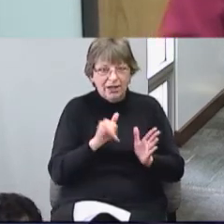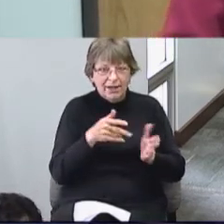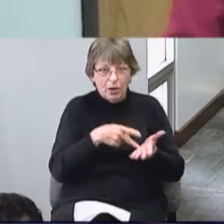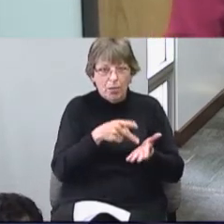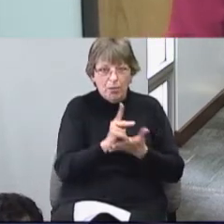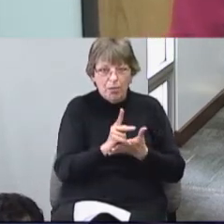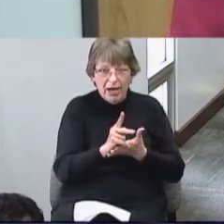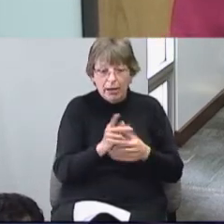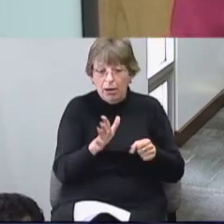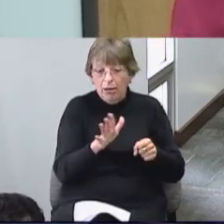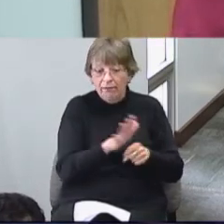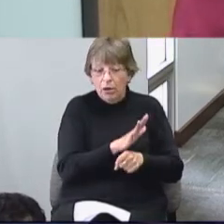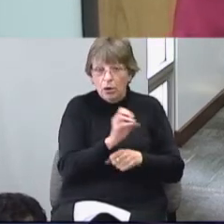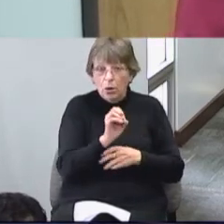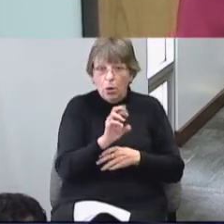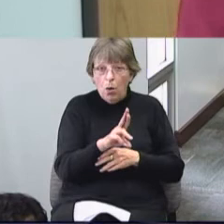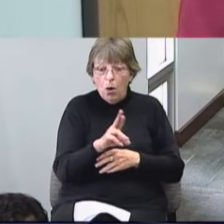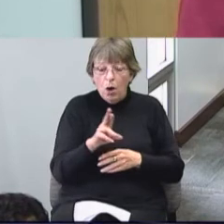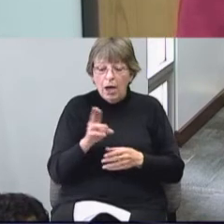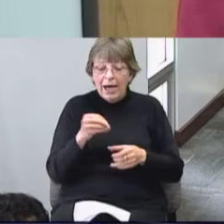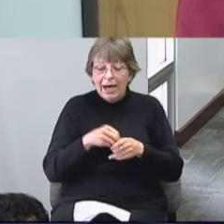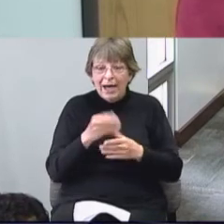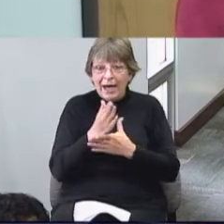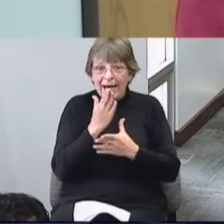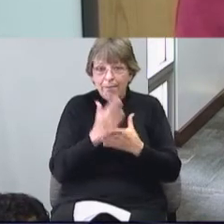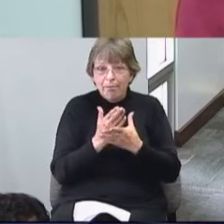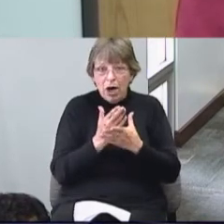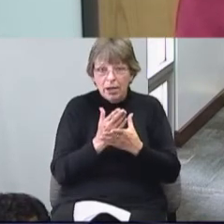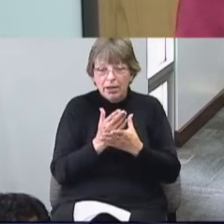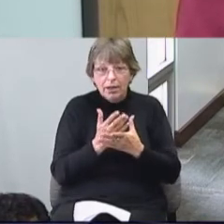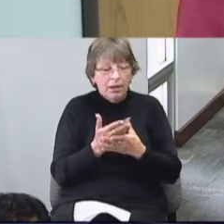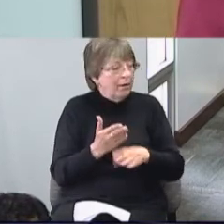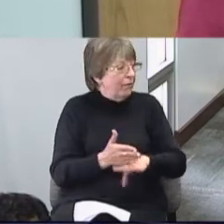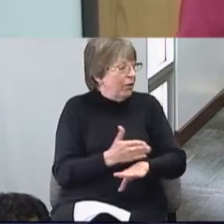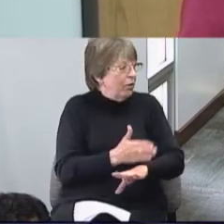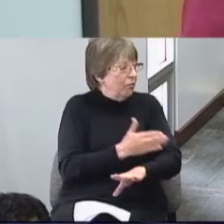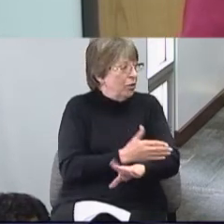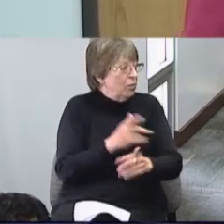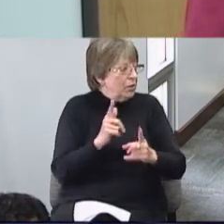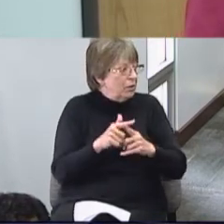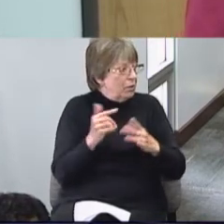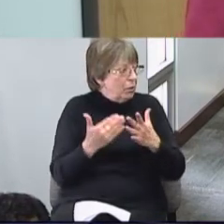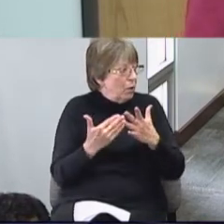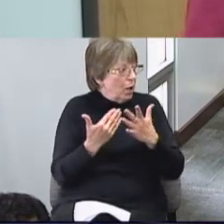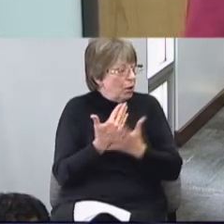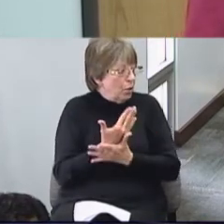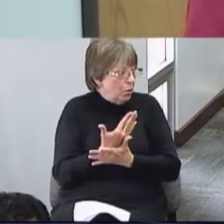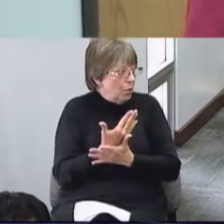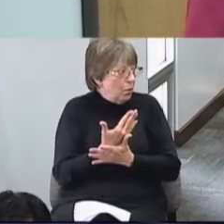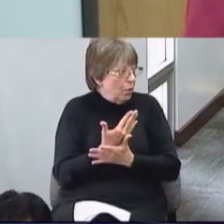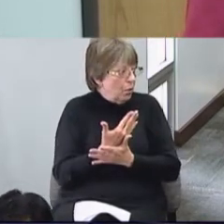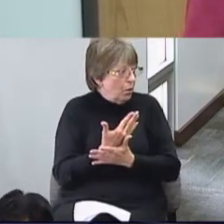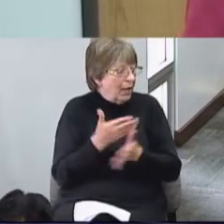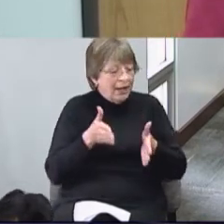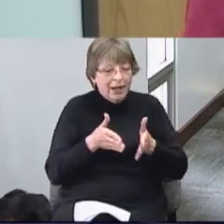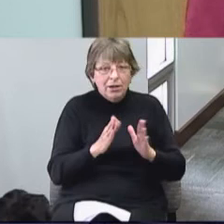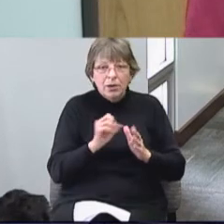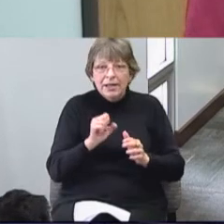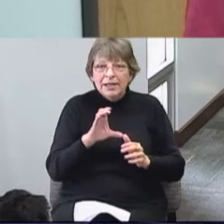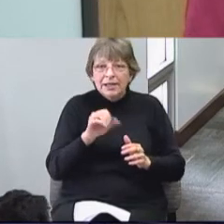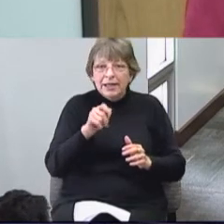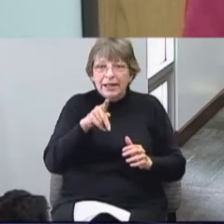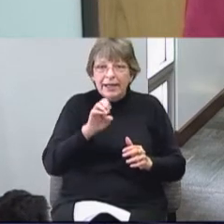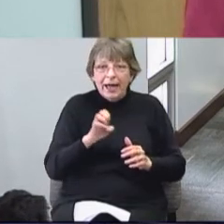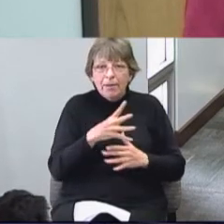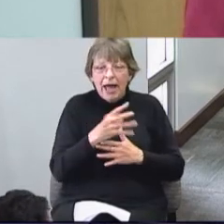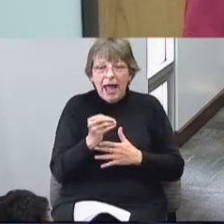part by the city for improvements to or new construction of a building or structure, streetscape, pedestrian mall or